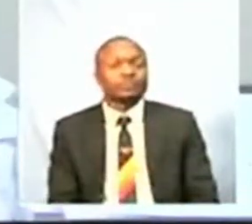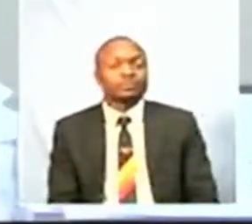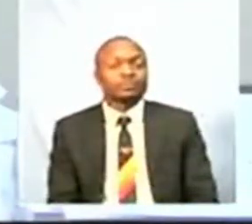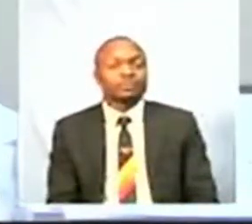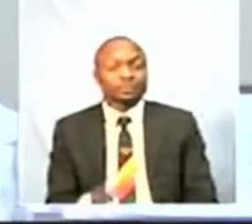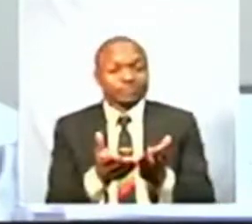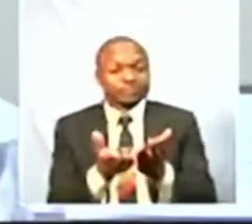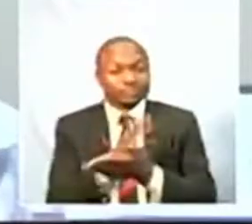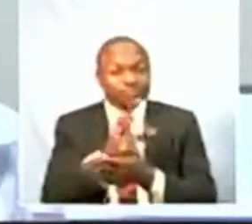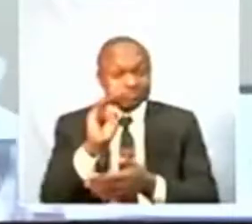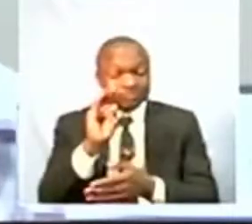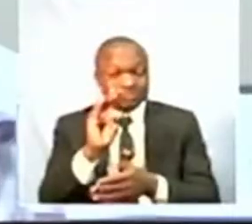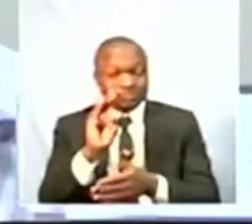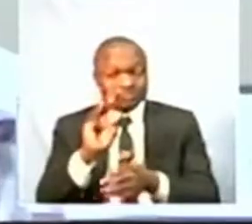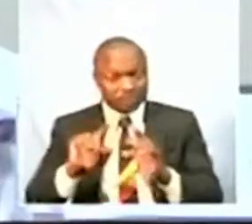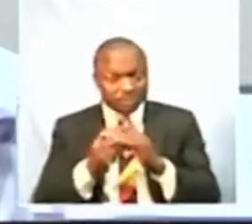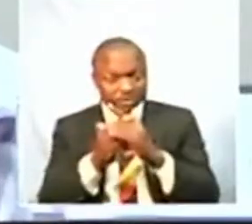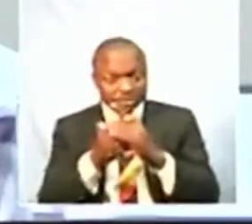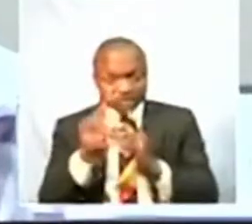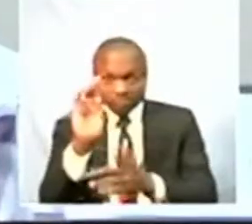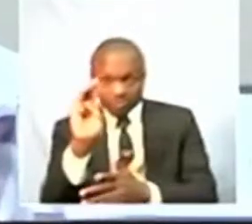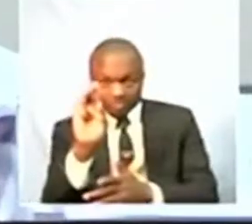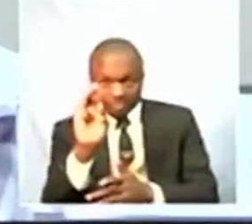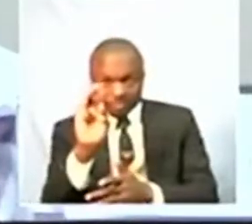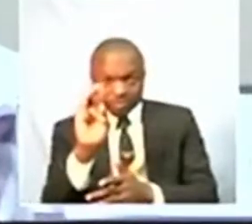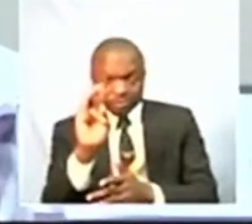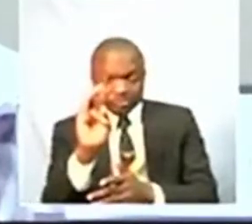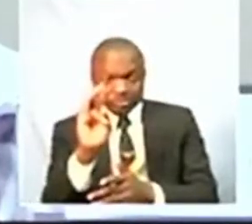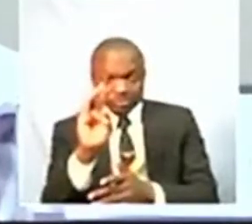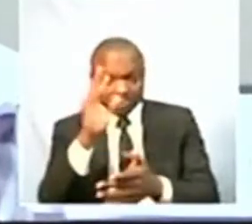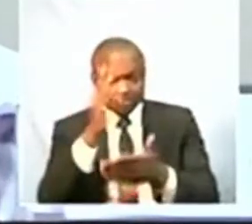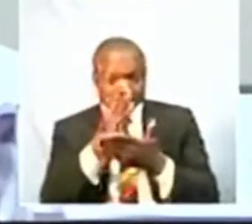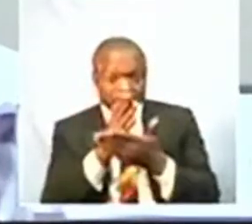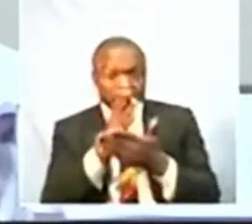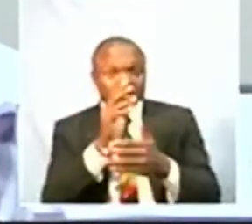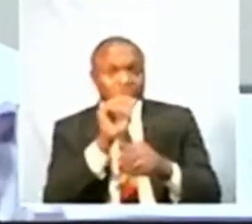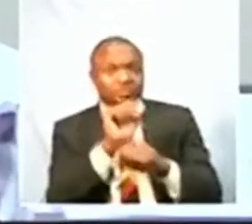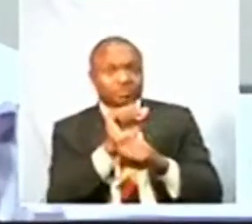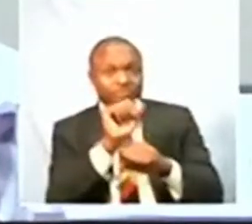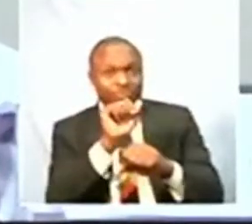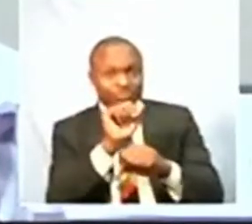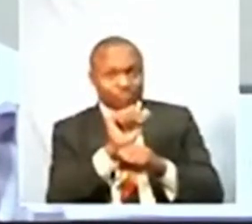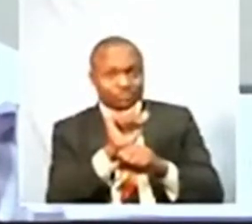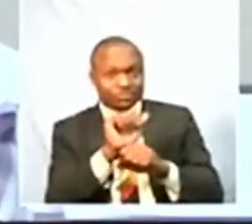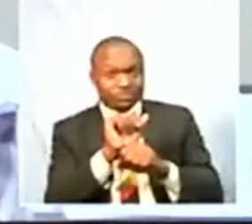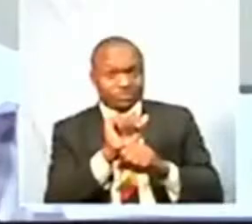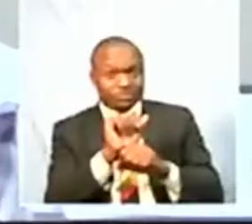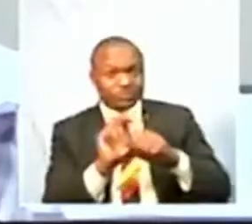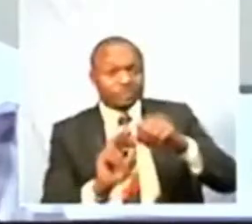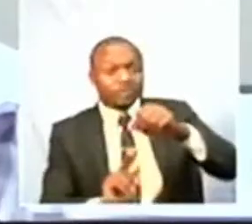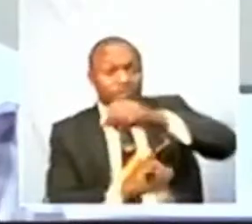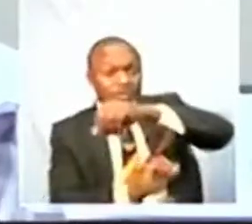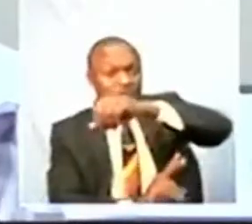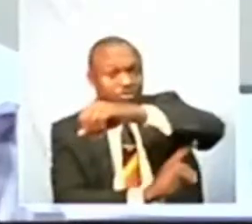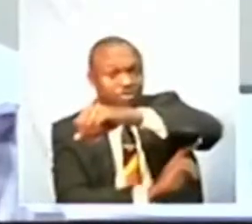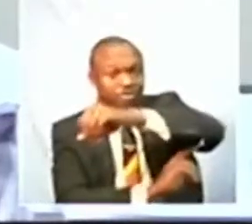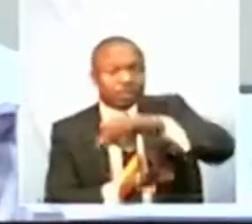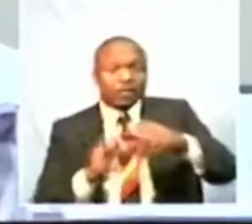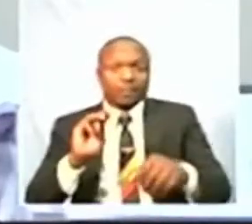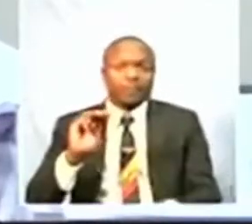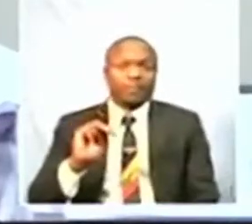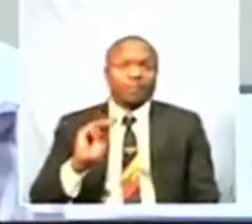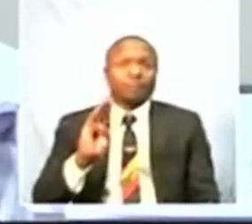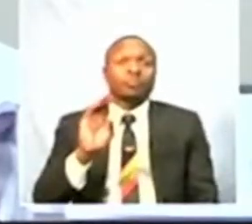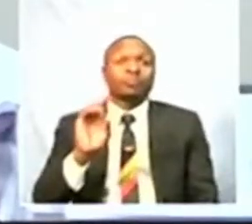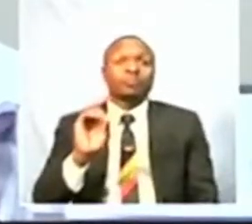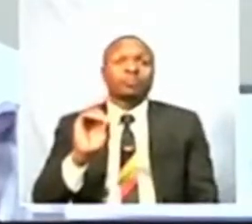page 17, starting from 17, stored works embankment of a bridge at Mboshi River. He mentioned